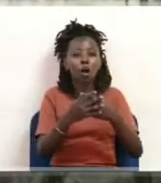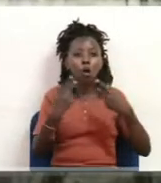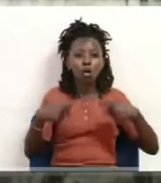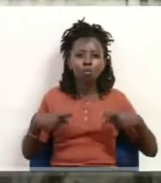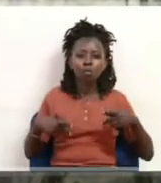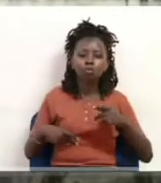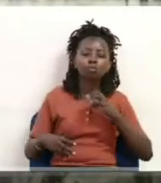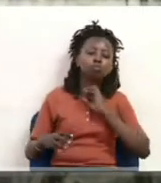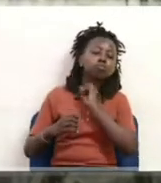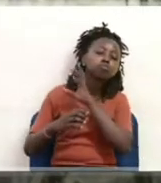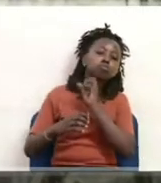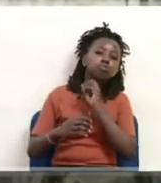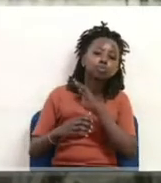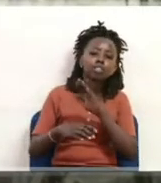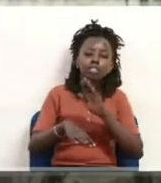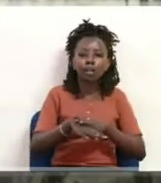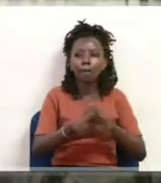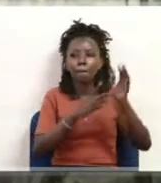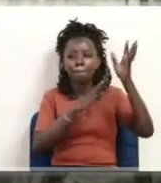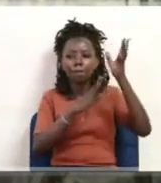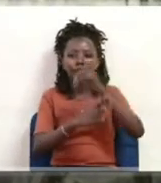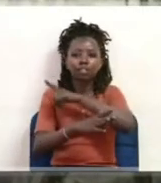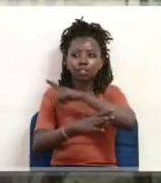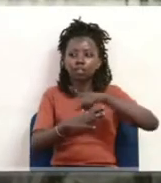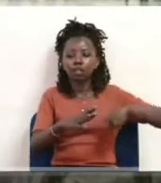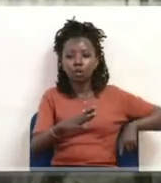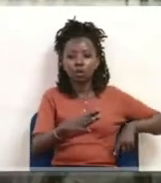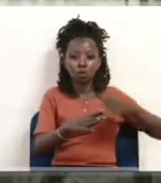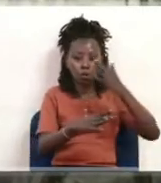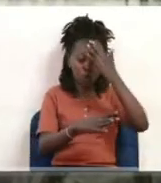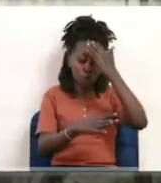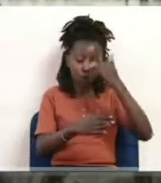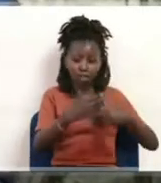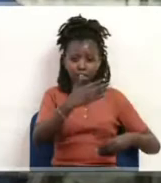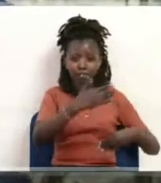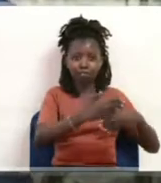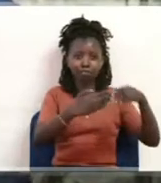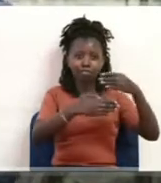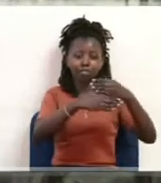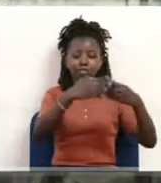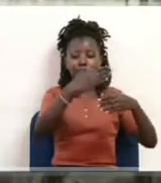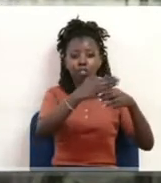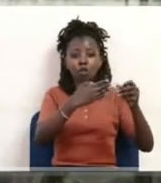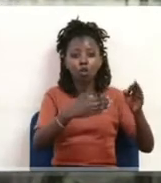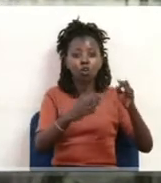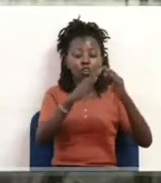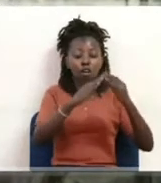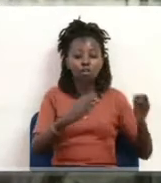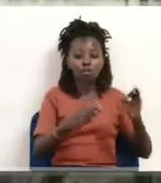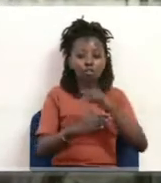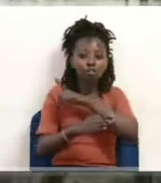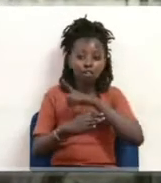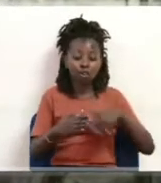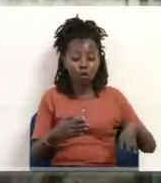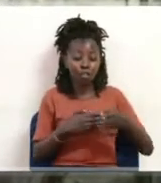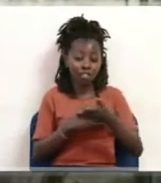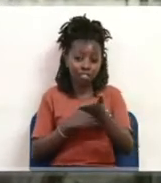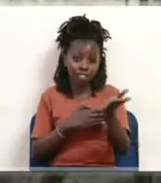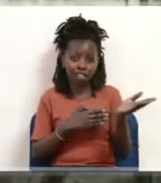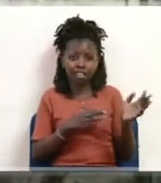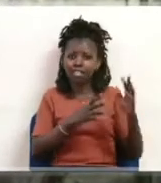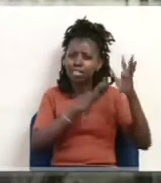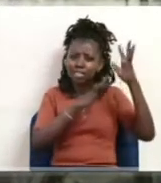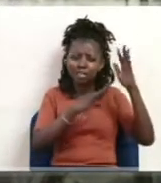shout when they praised the Lord, because the foundation of the house of the Lord was laid. Celebrate the goodness of the